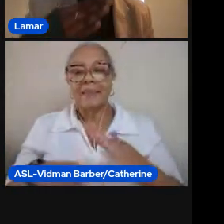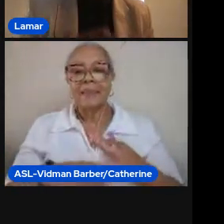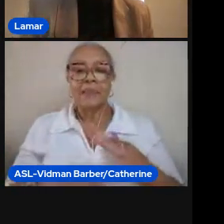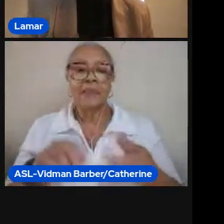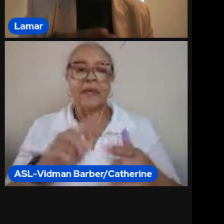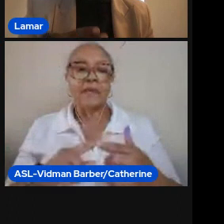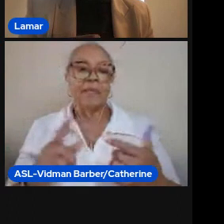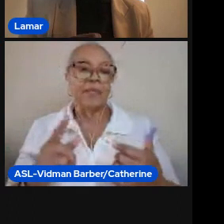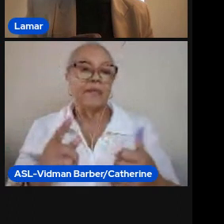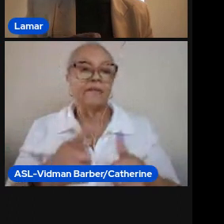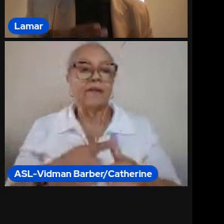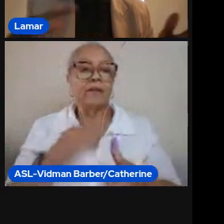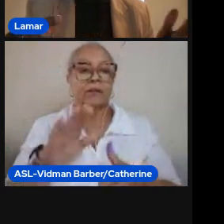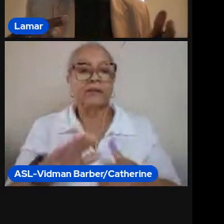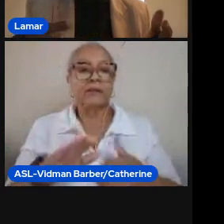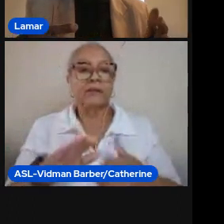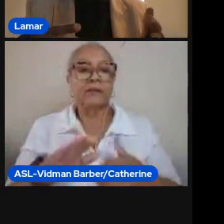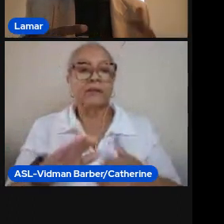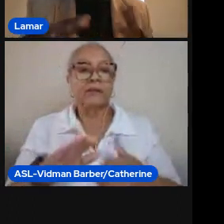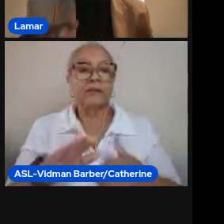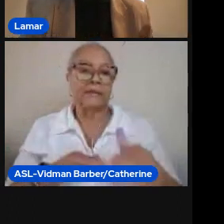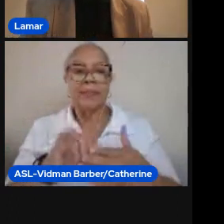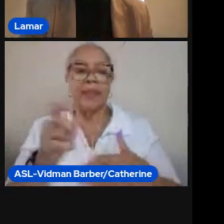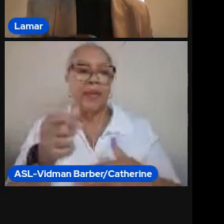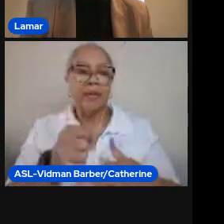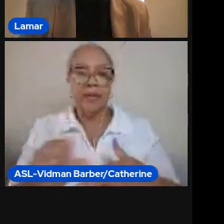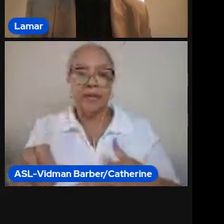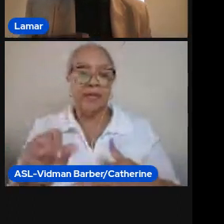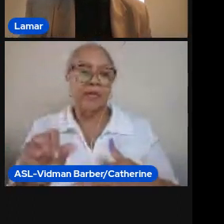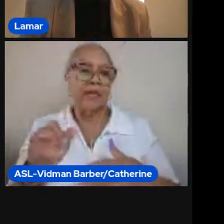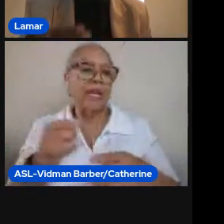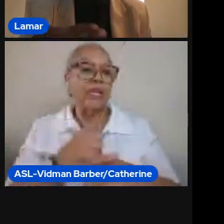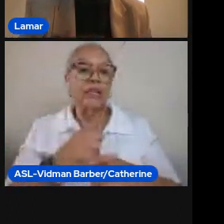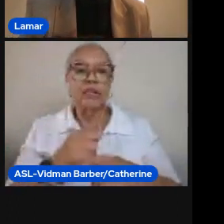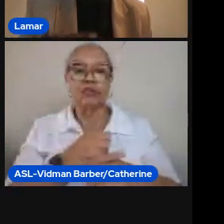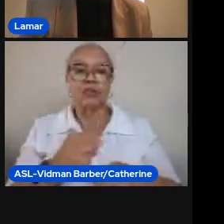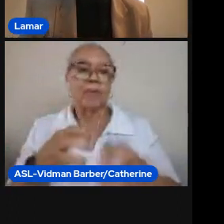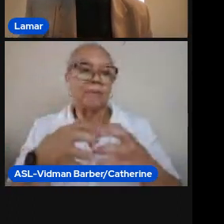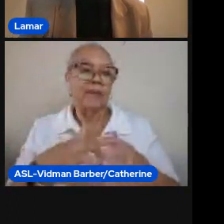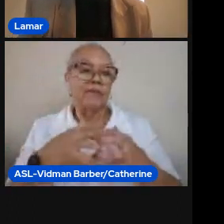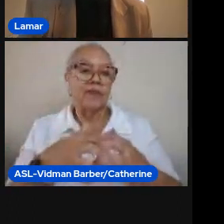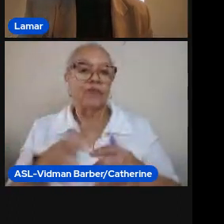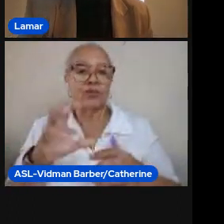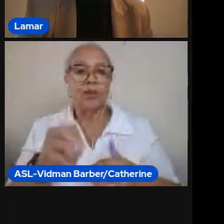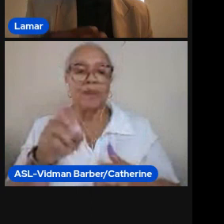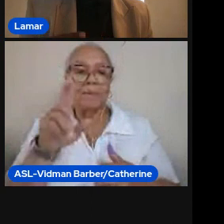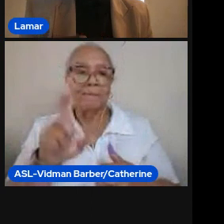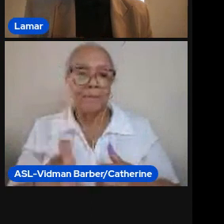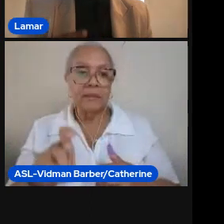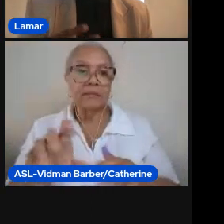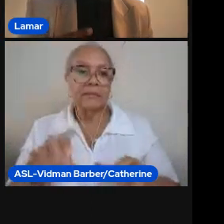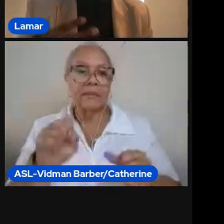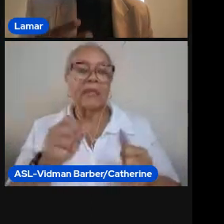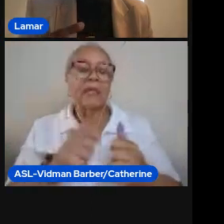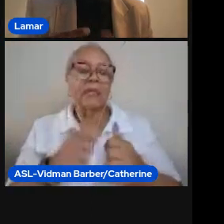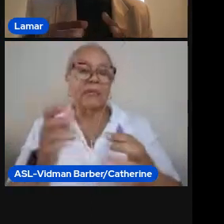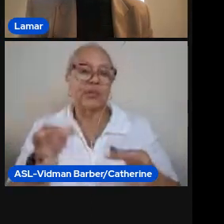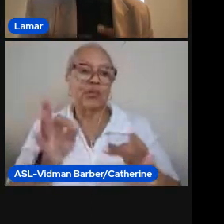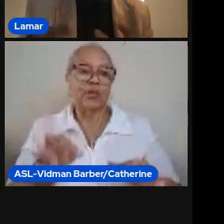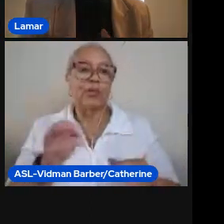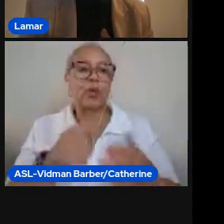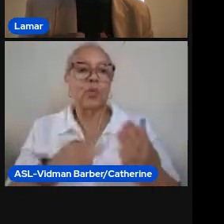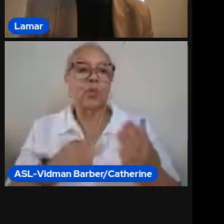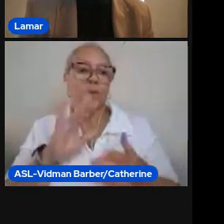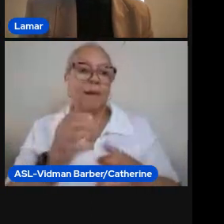first steps that any industrial manufacturing company has to take in determining what would make a